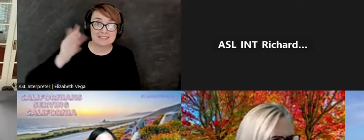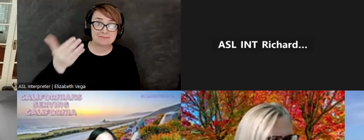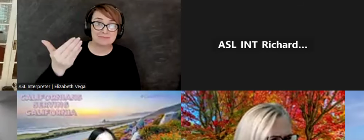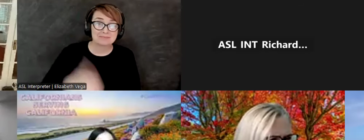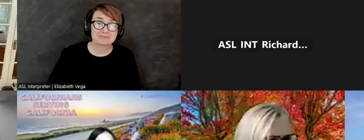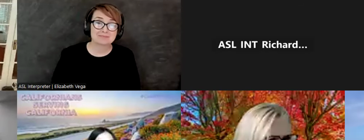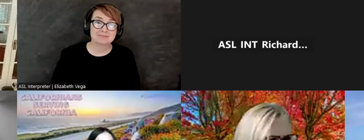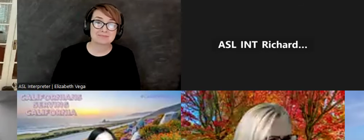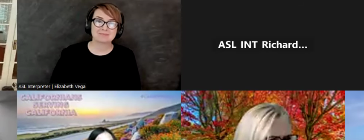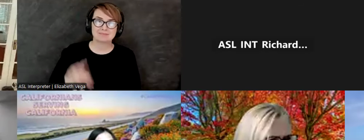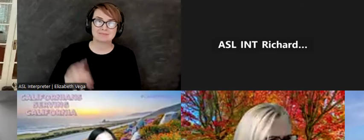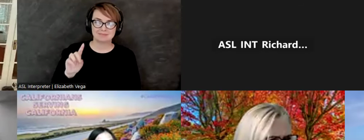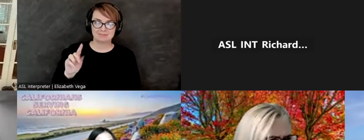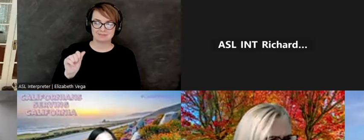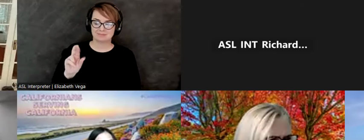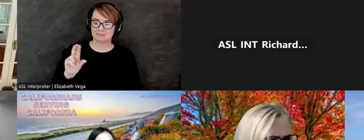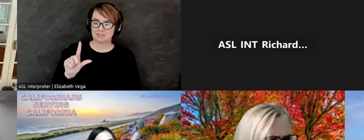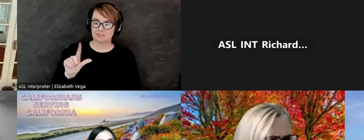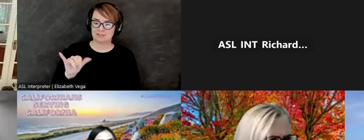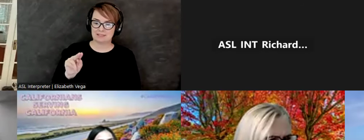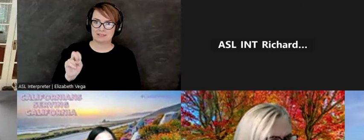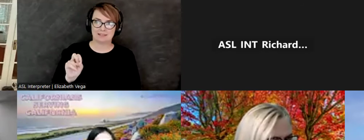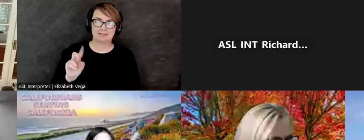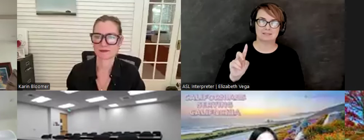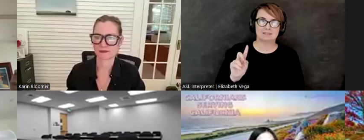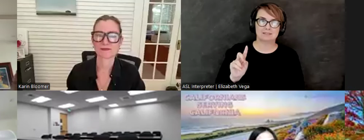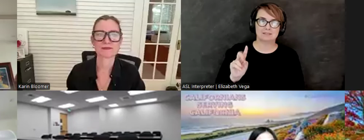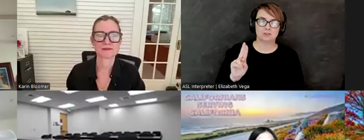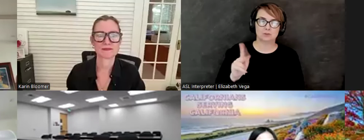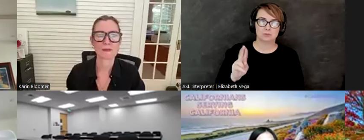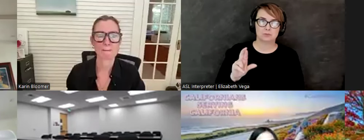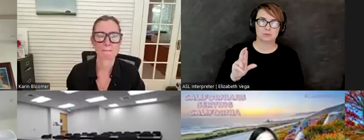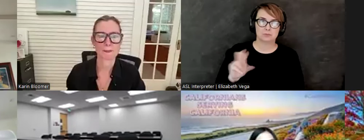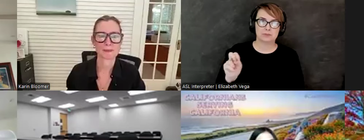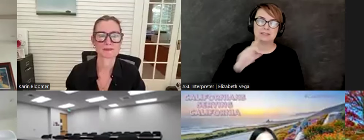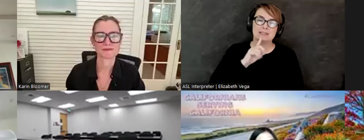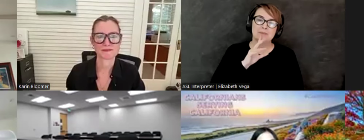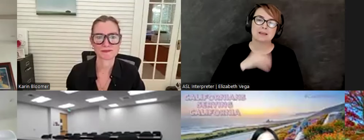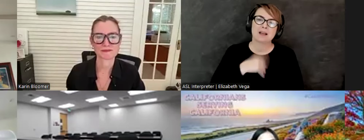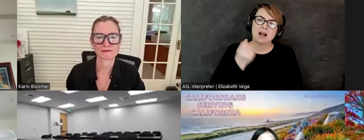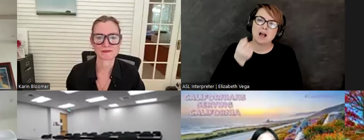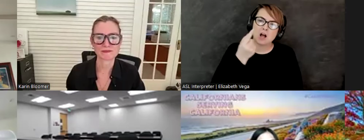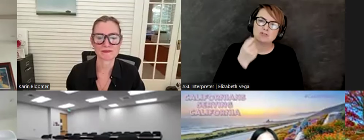So understanding what the requirements are related to this,